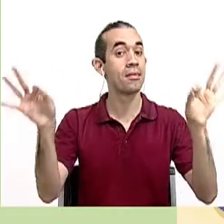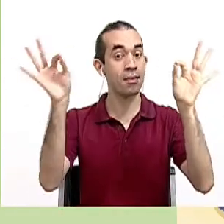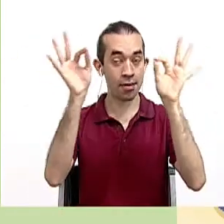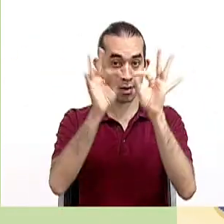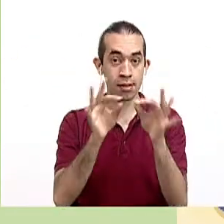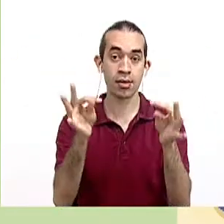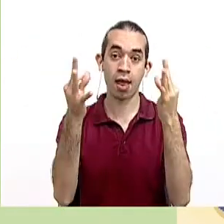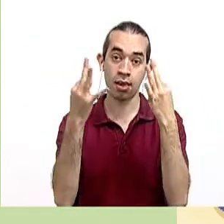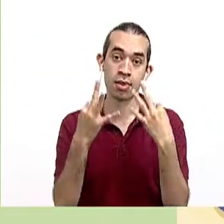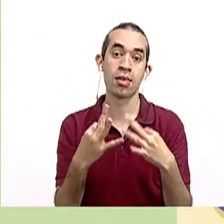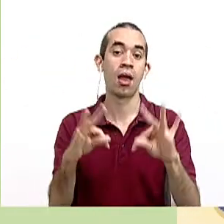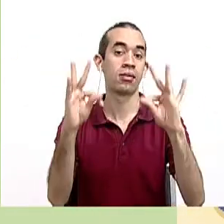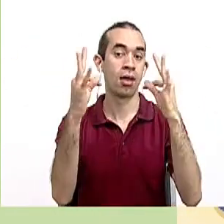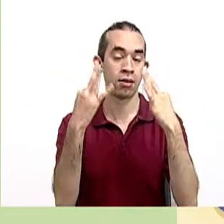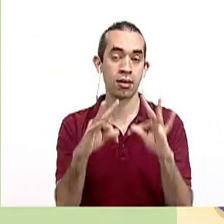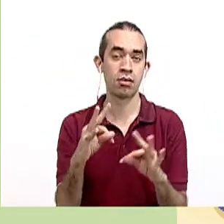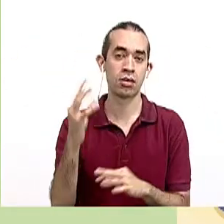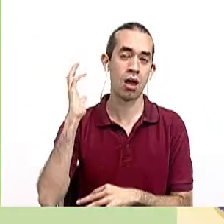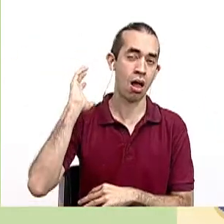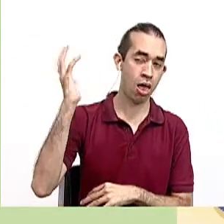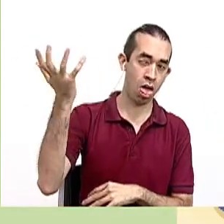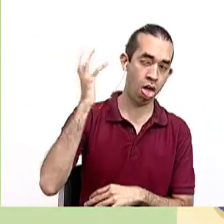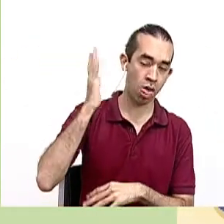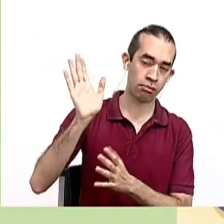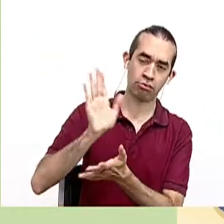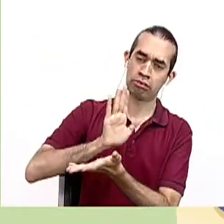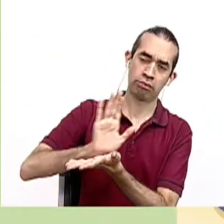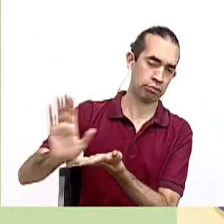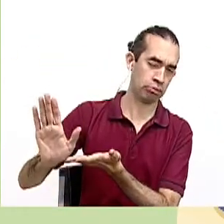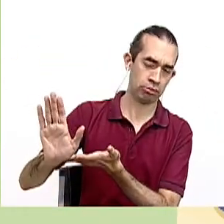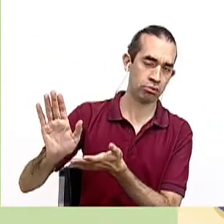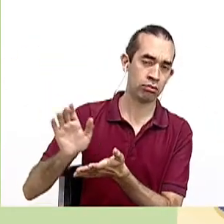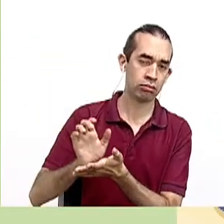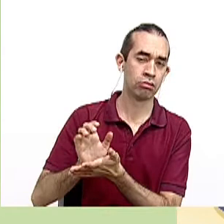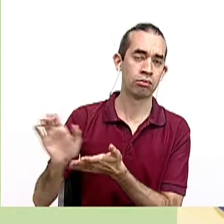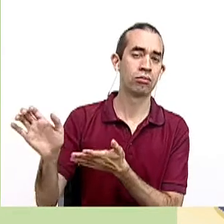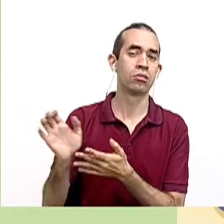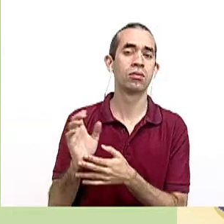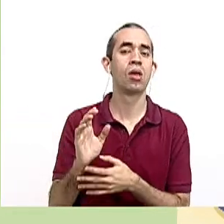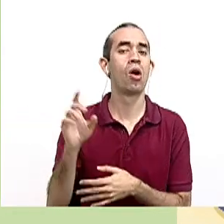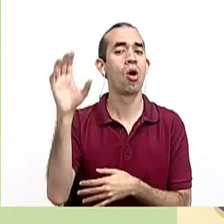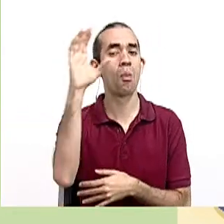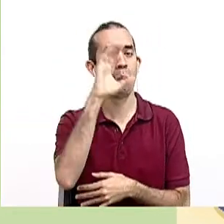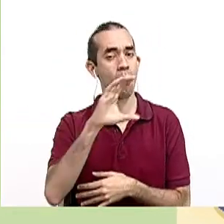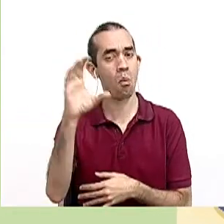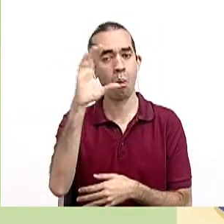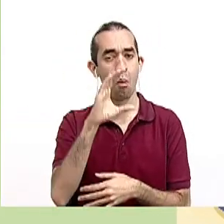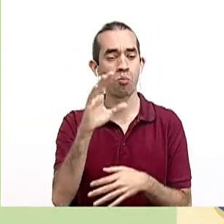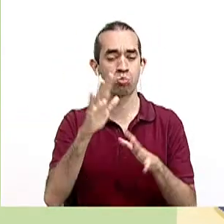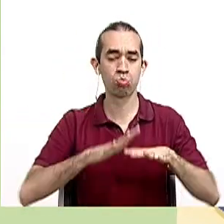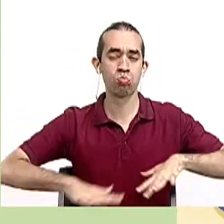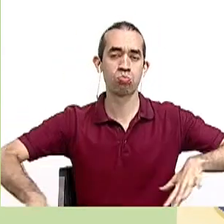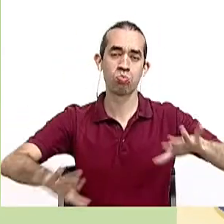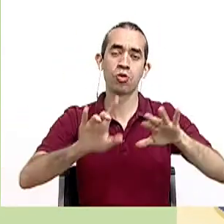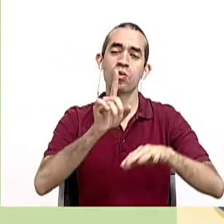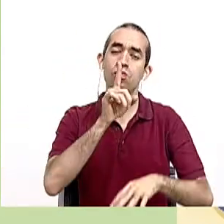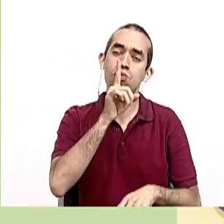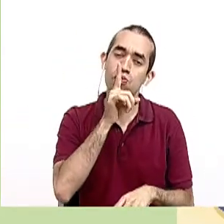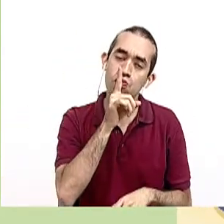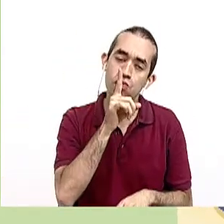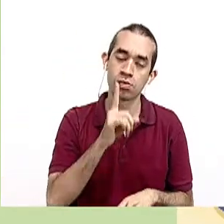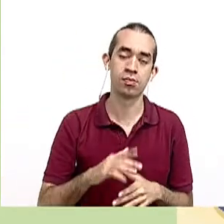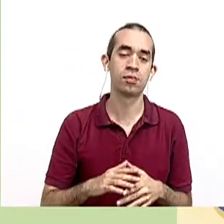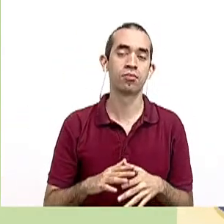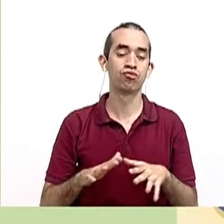to avoid loud noises, okay? You have to look for a very quiet place,